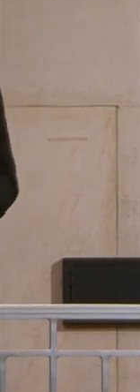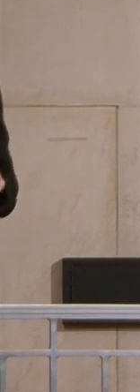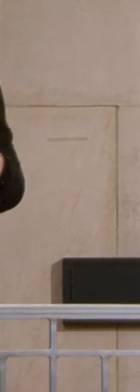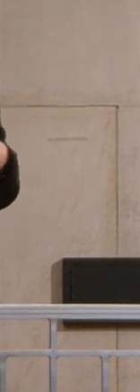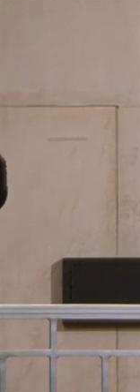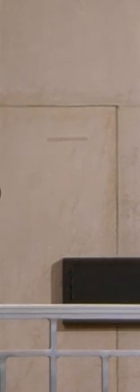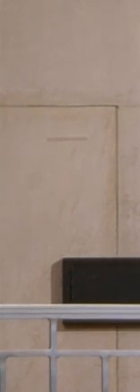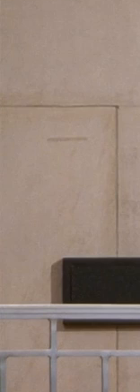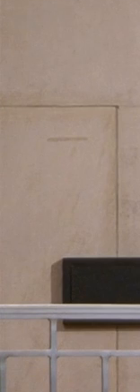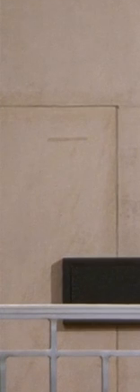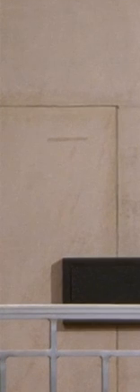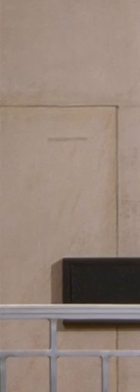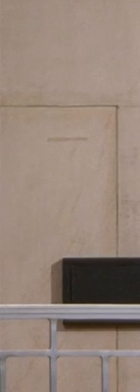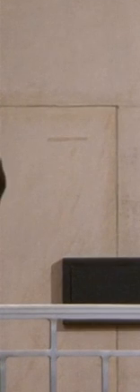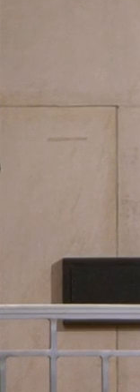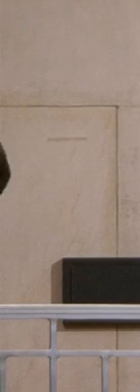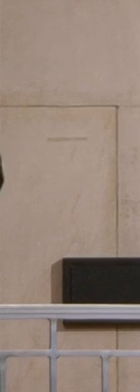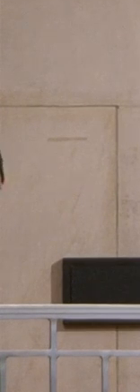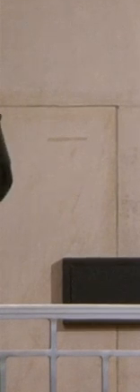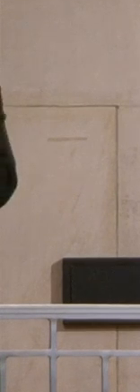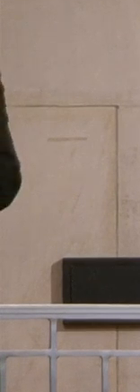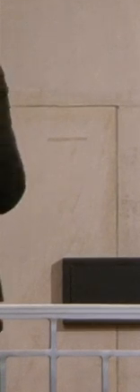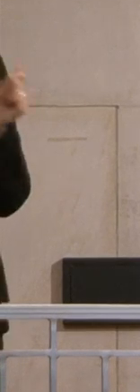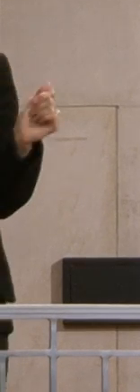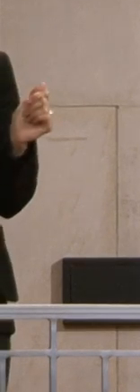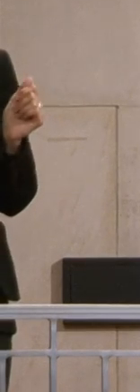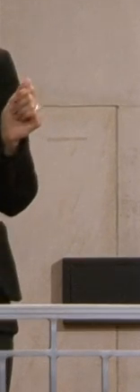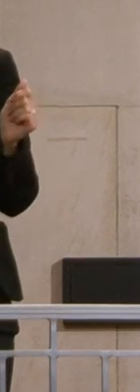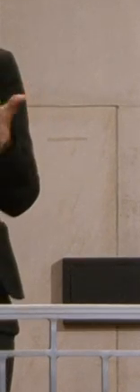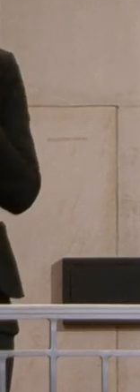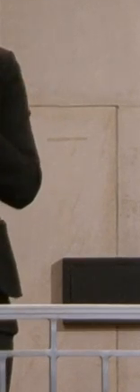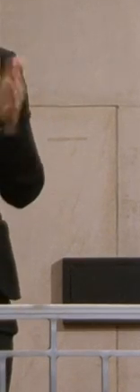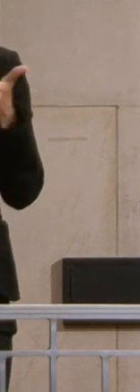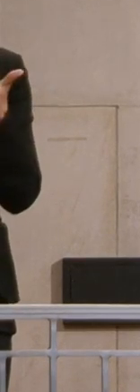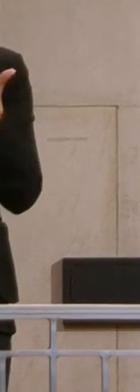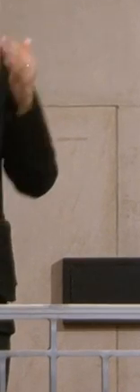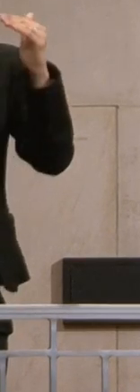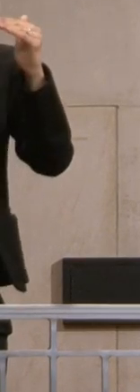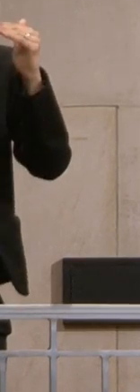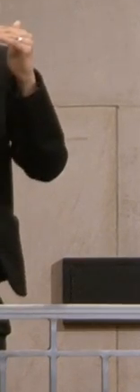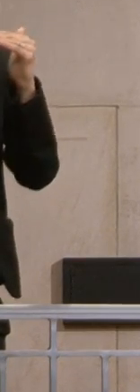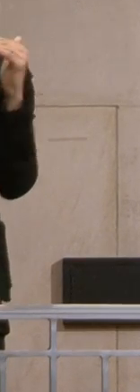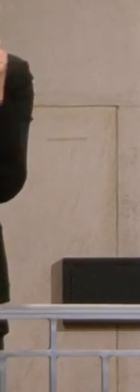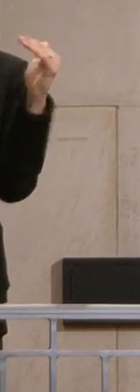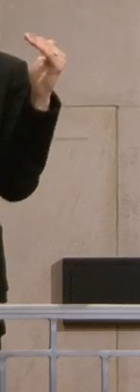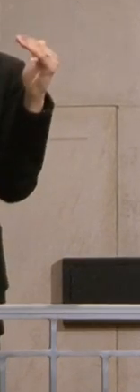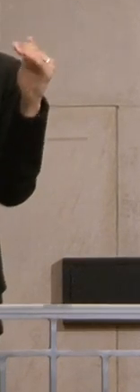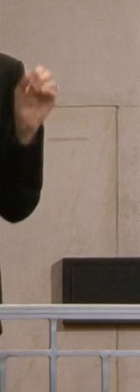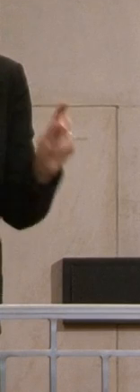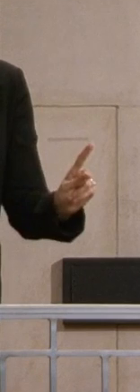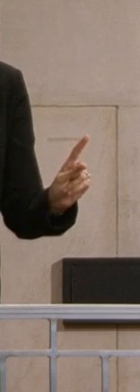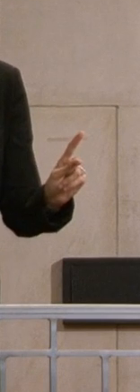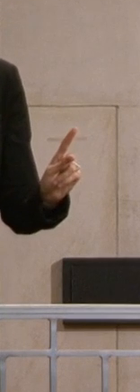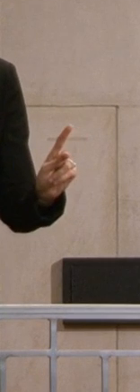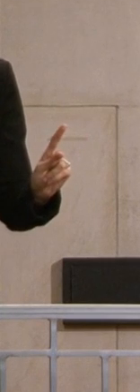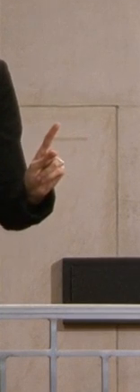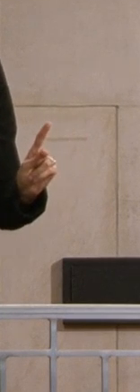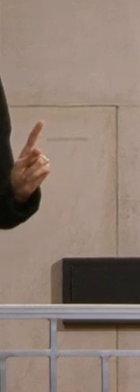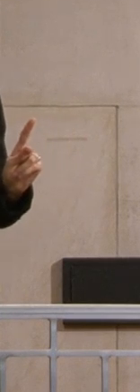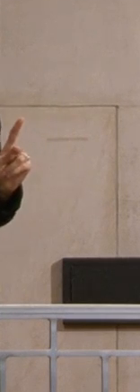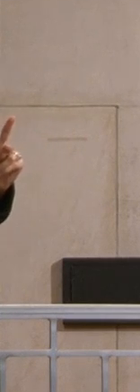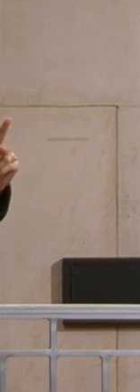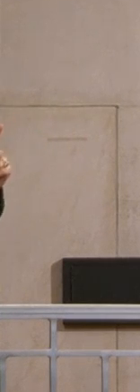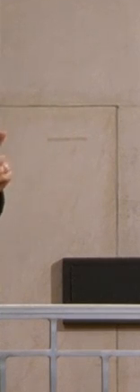Pride in this country for drawing closer to the promise of equality and opportunity that was made at its founding more than two centuries